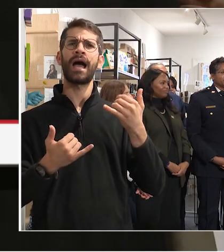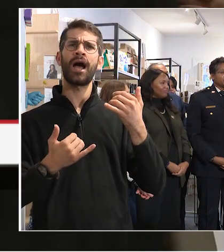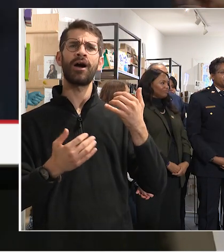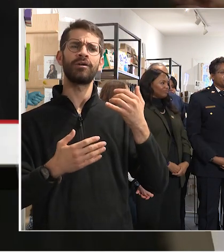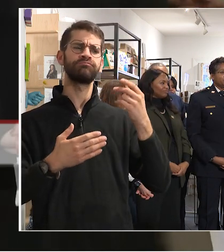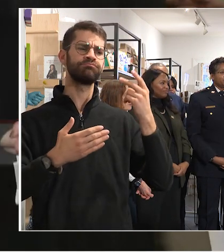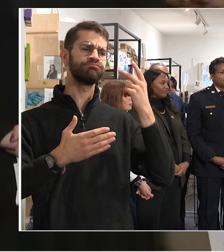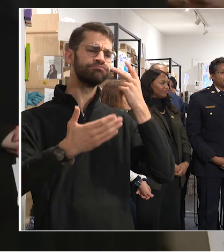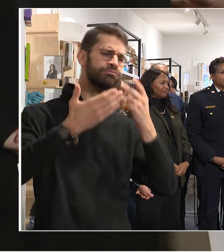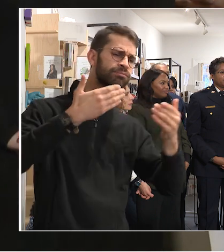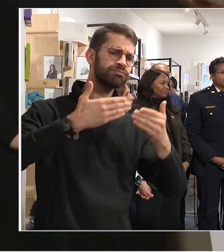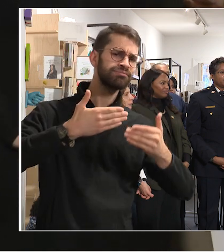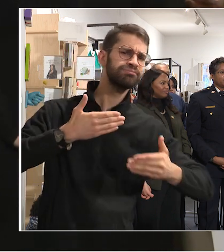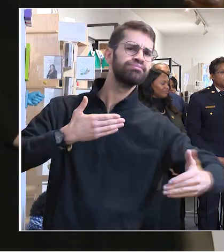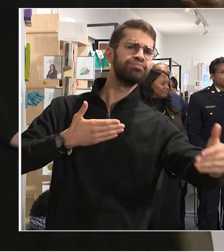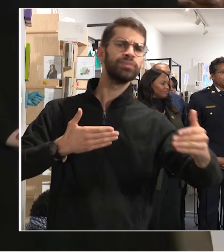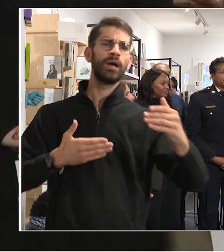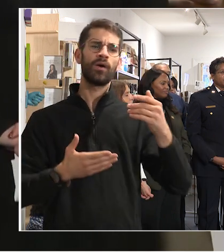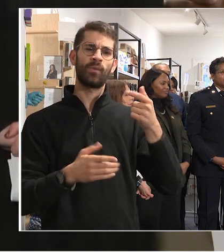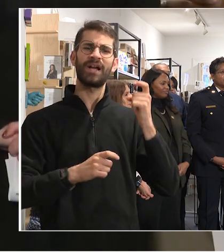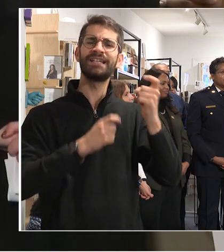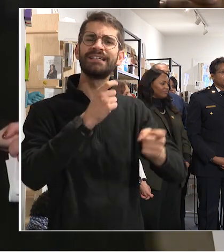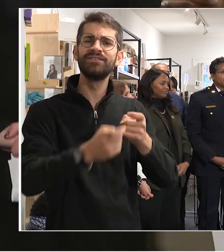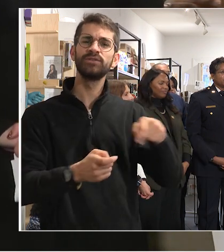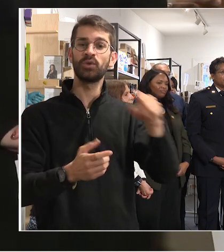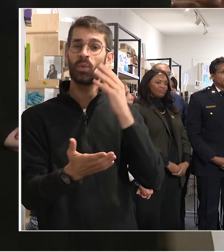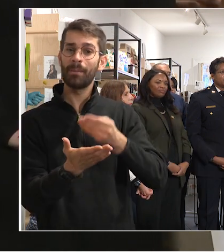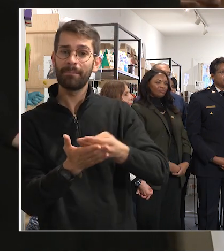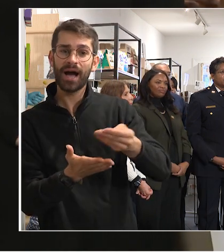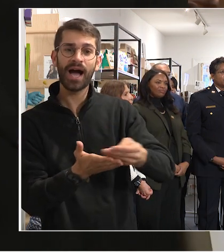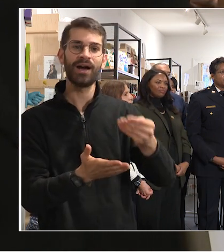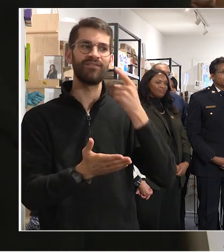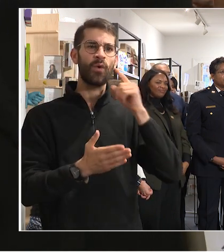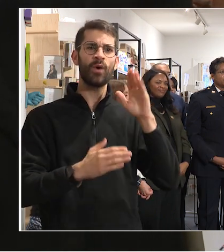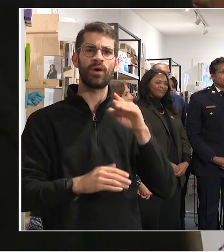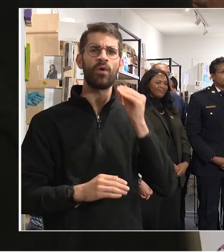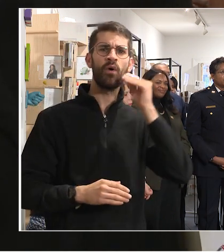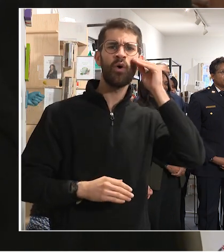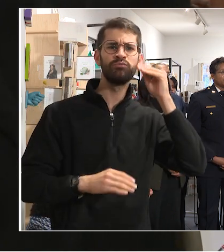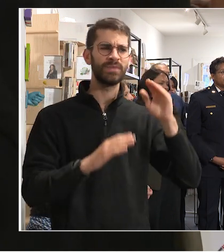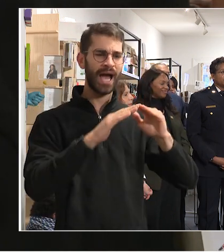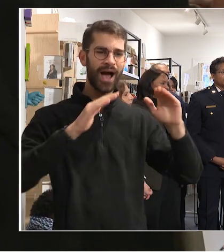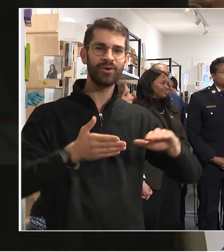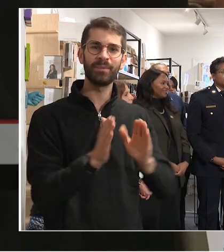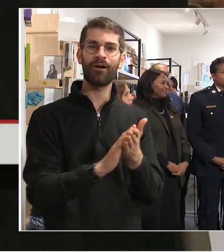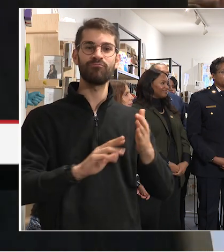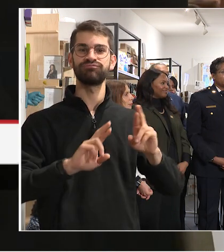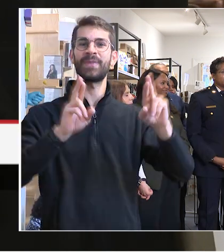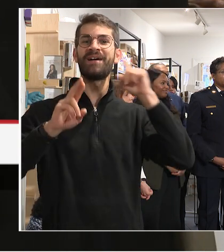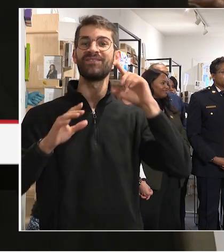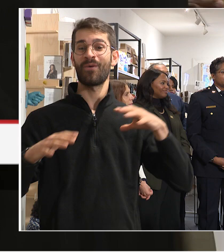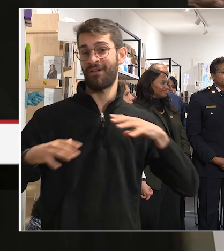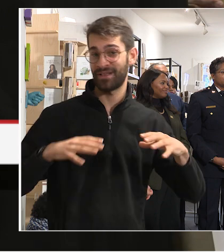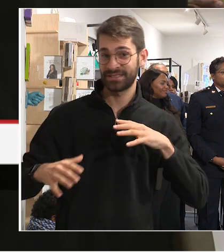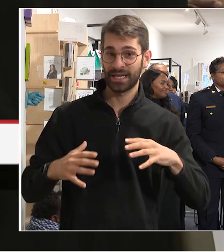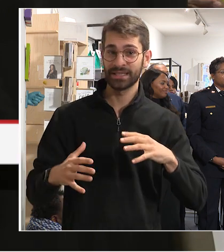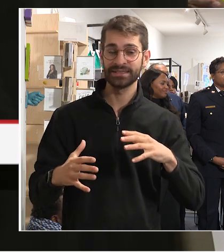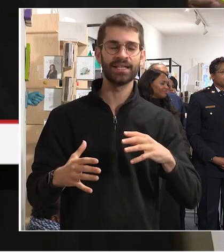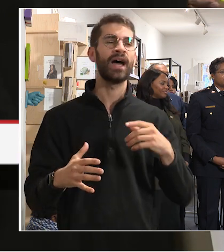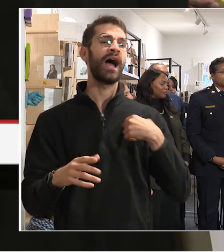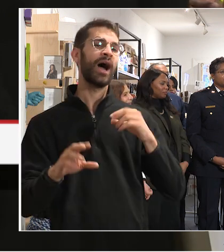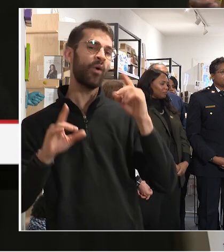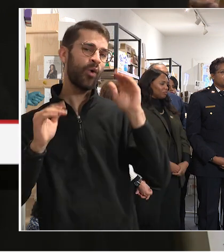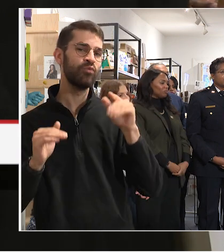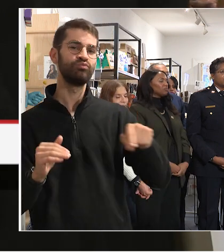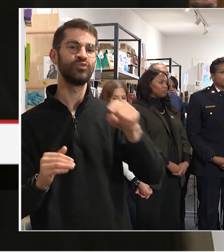the gifts and things that you're buying to make your houses and homes ready for the holidays, I hope that you will